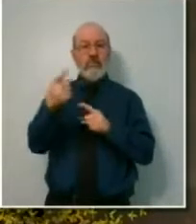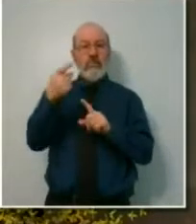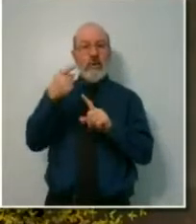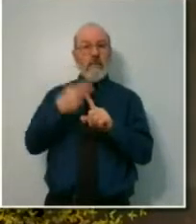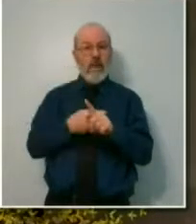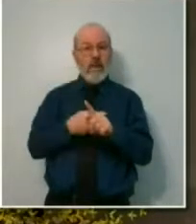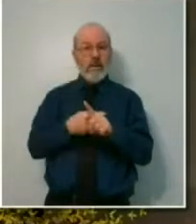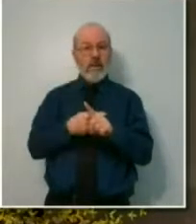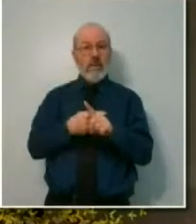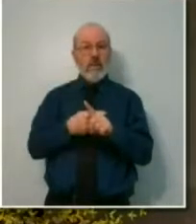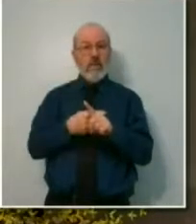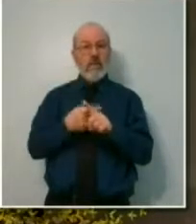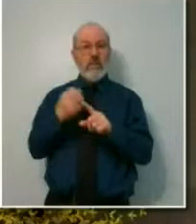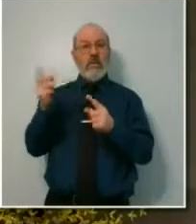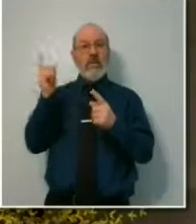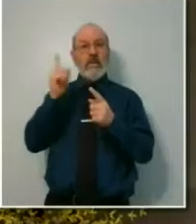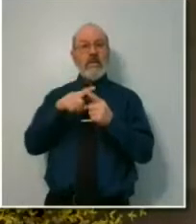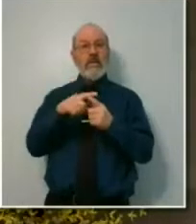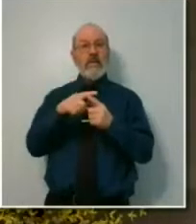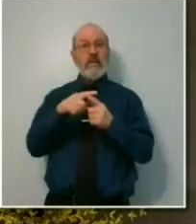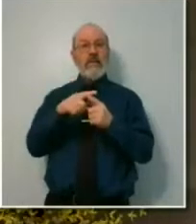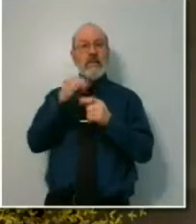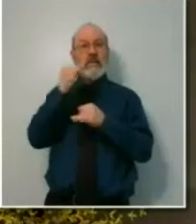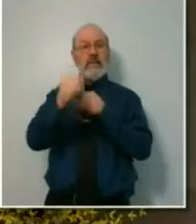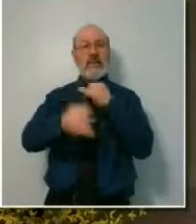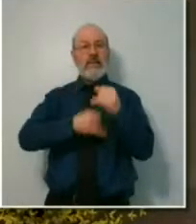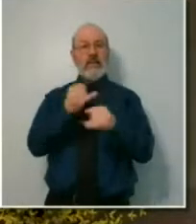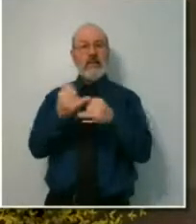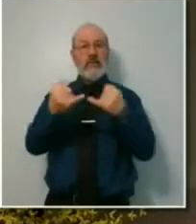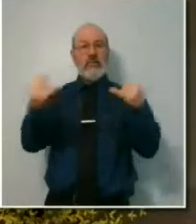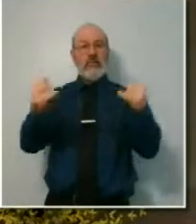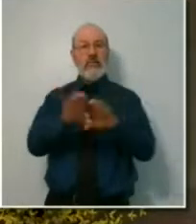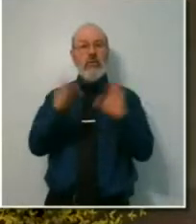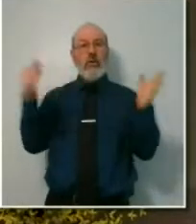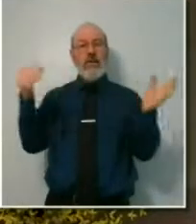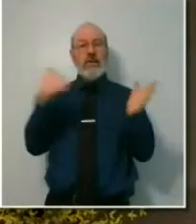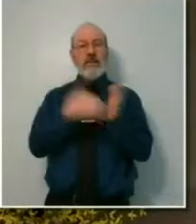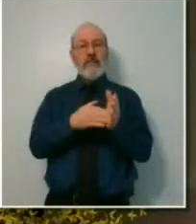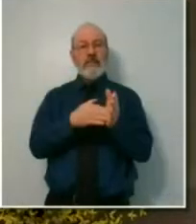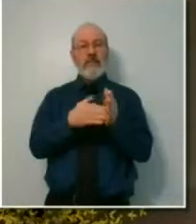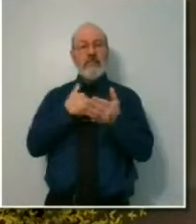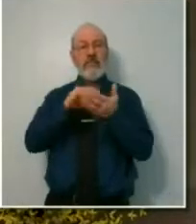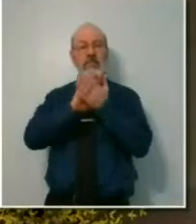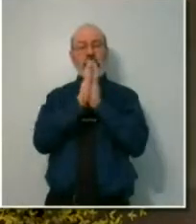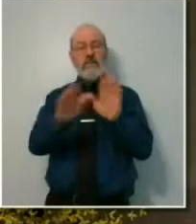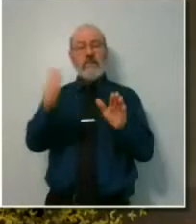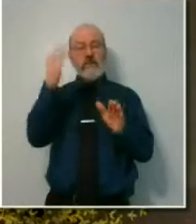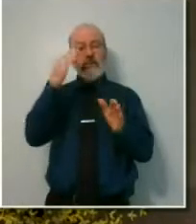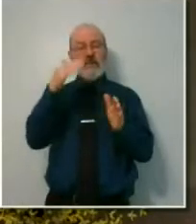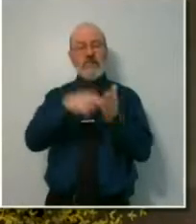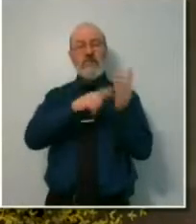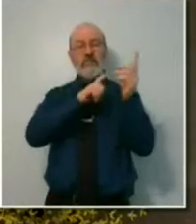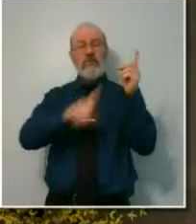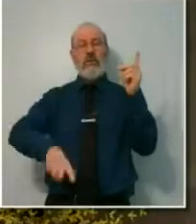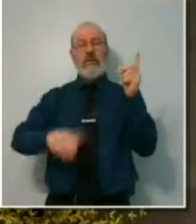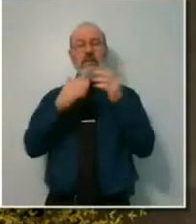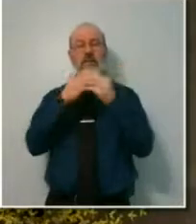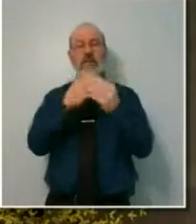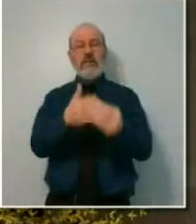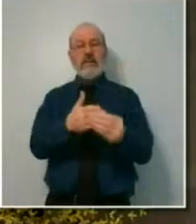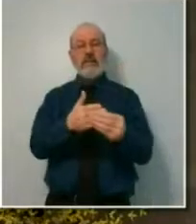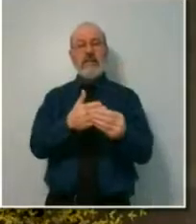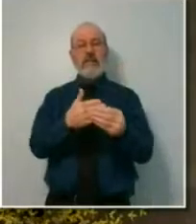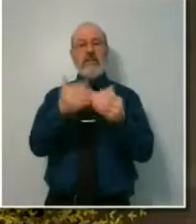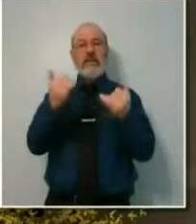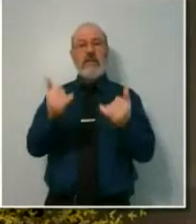at least until international borders are open again. We have peace in knowing this was the Lord's leading. So they are now